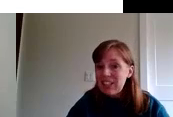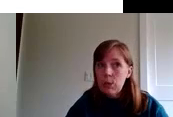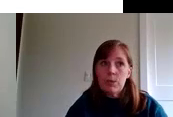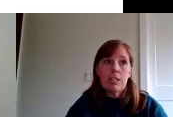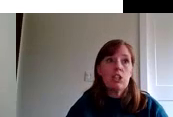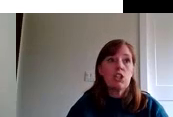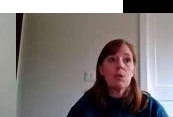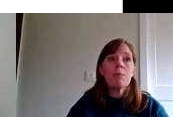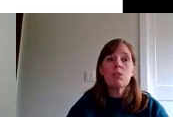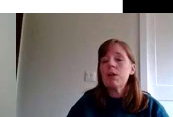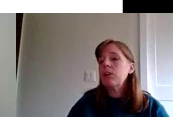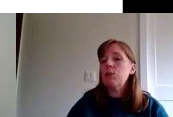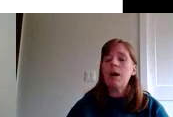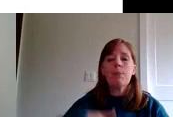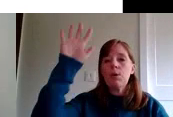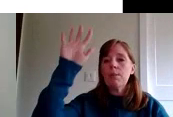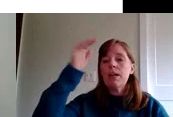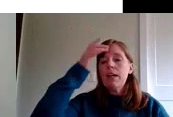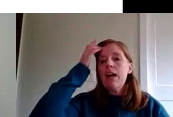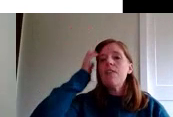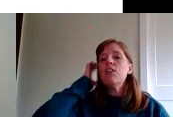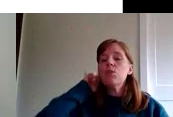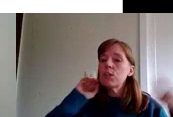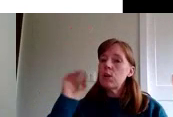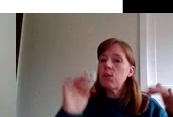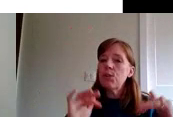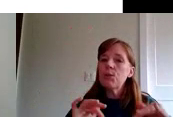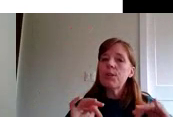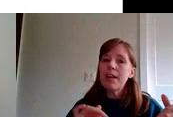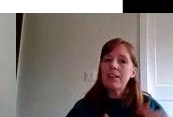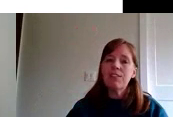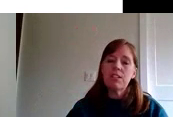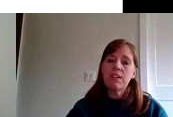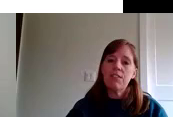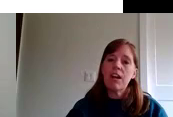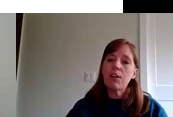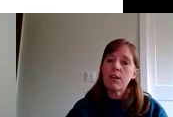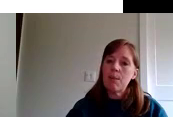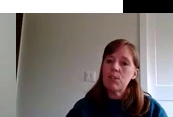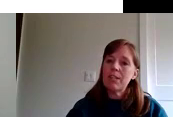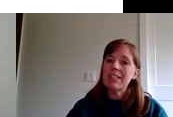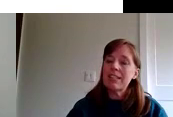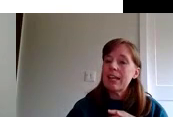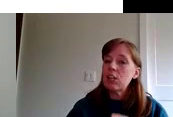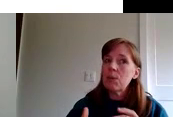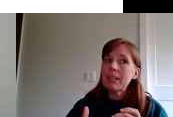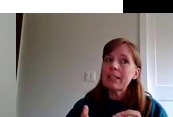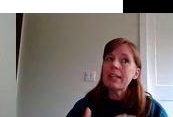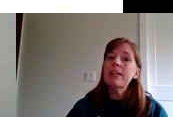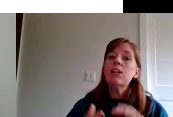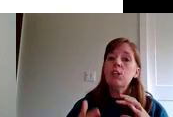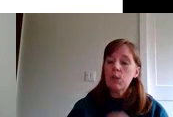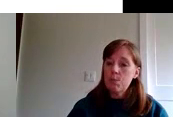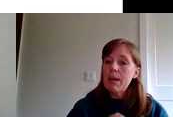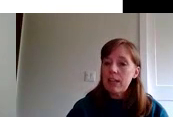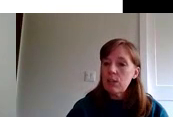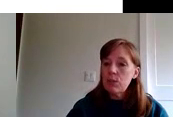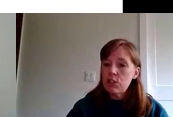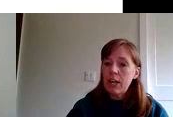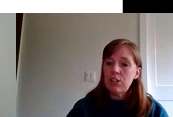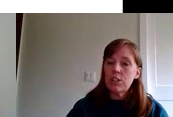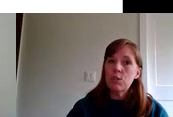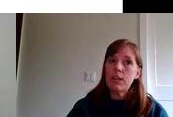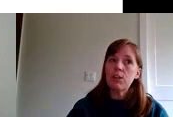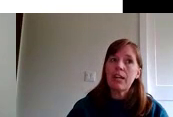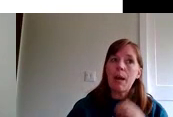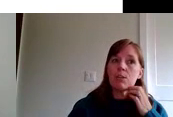and you can edit those and stream as well. You upload them, and then you can go through and edit if the auto captioning didn't get it correctly. You can make